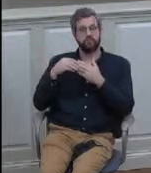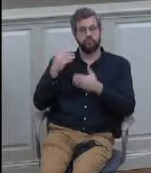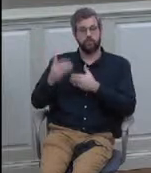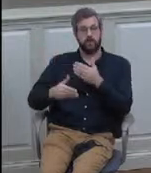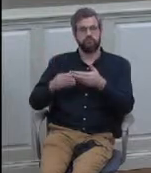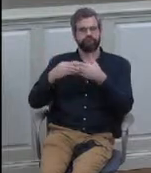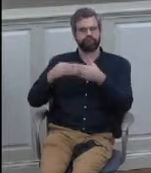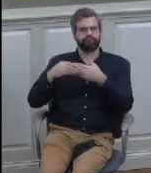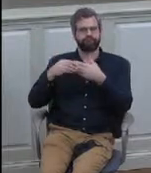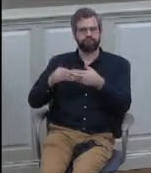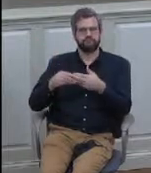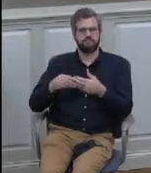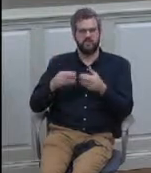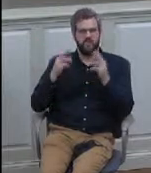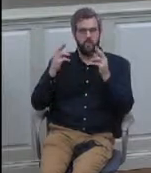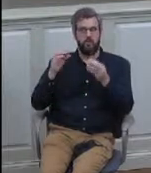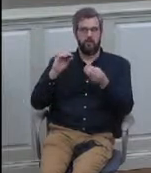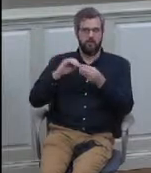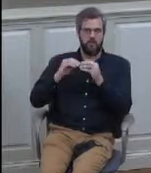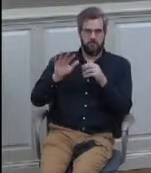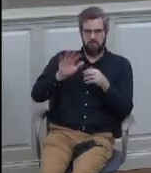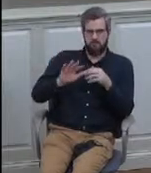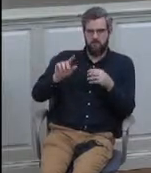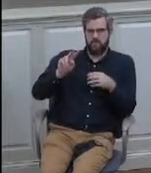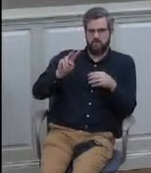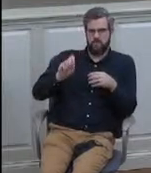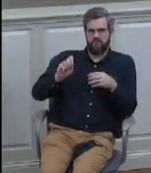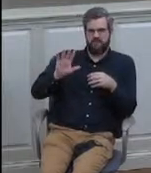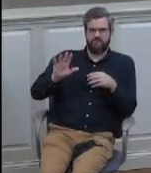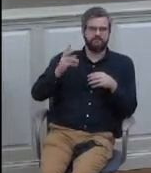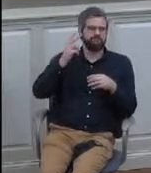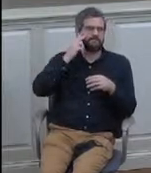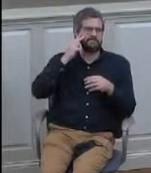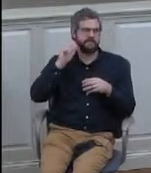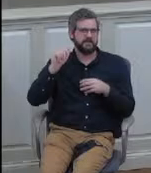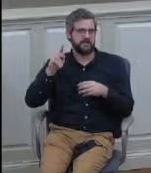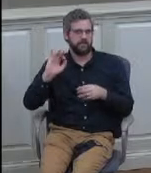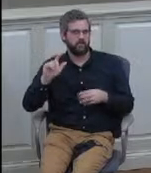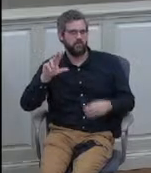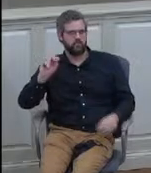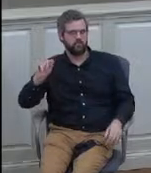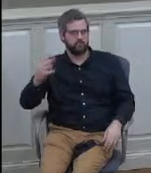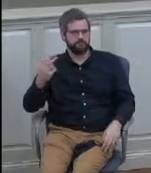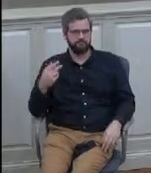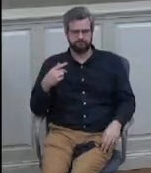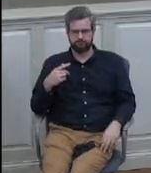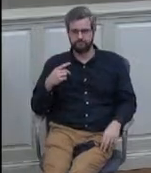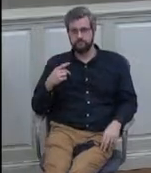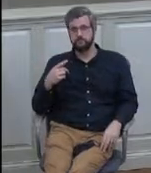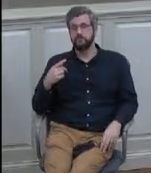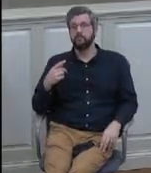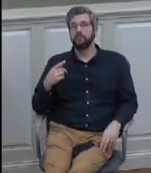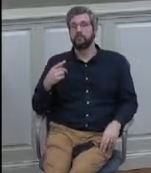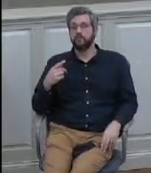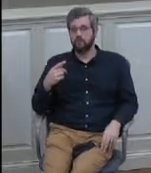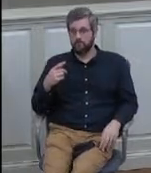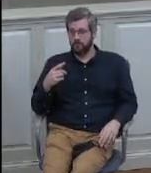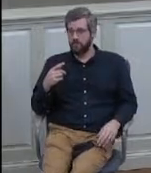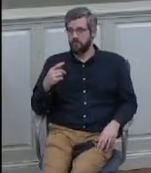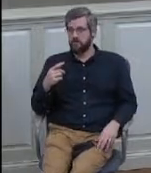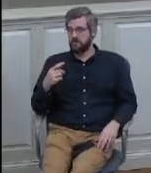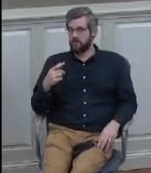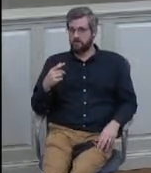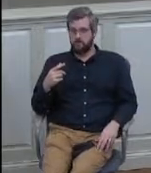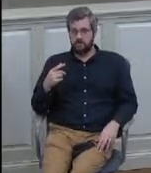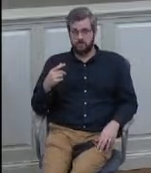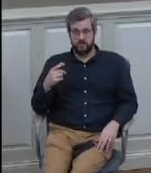we're hoping that that's where that number will lie come April the 30th. As I mentioned earlier, we'll have reviews, rates